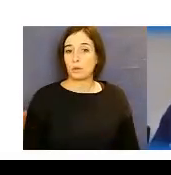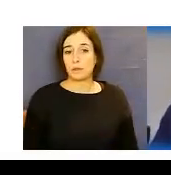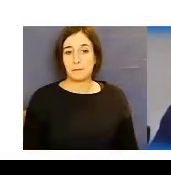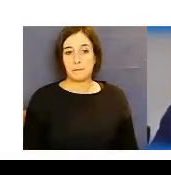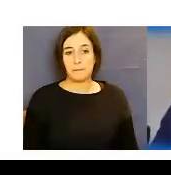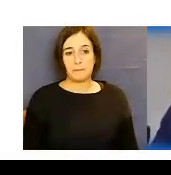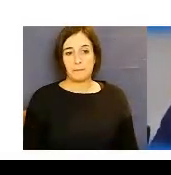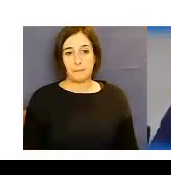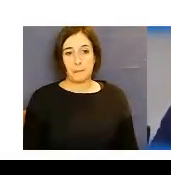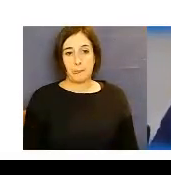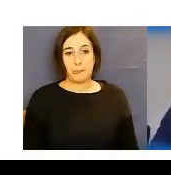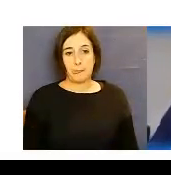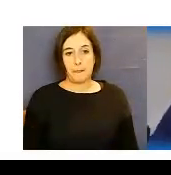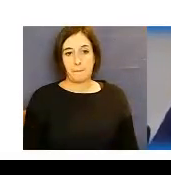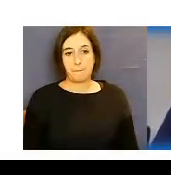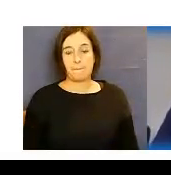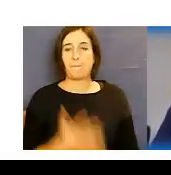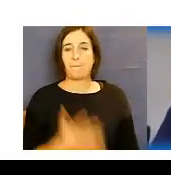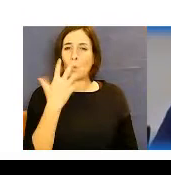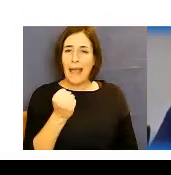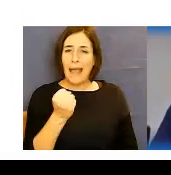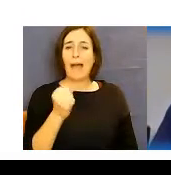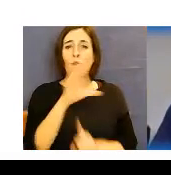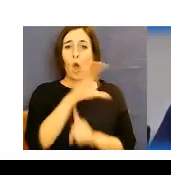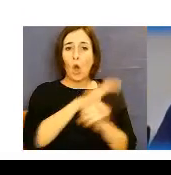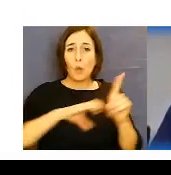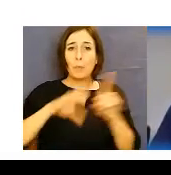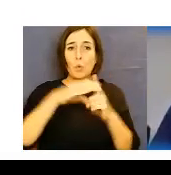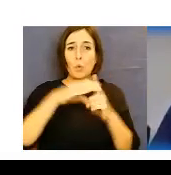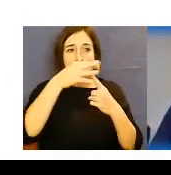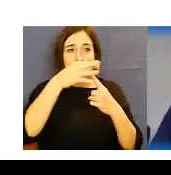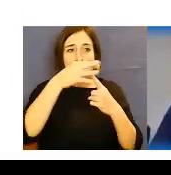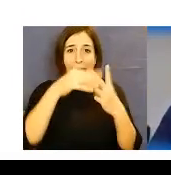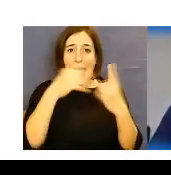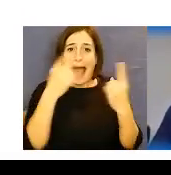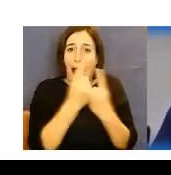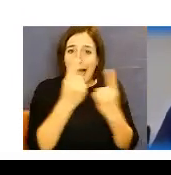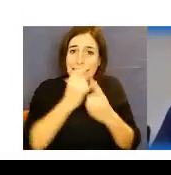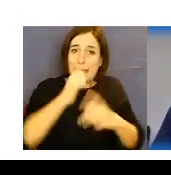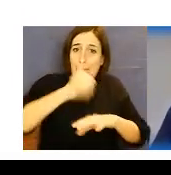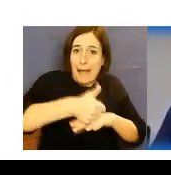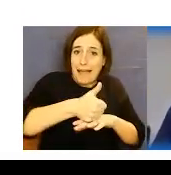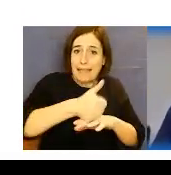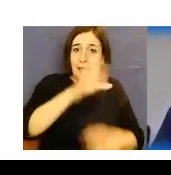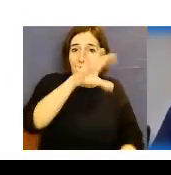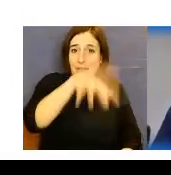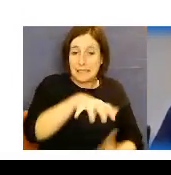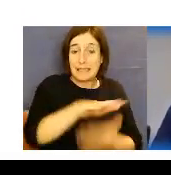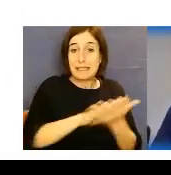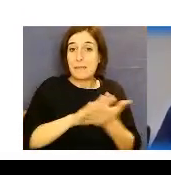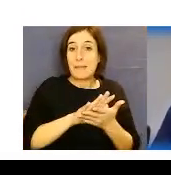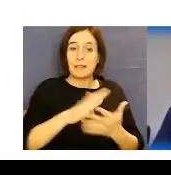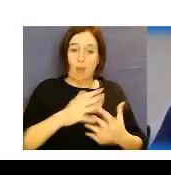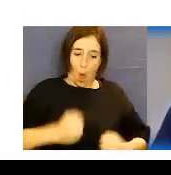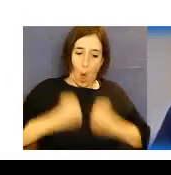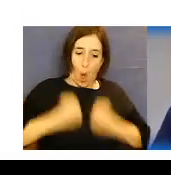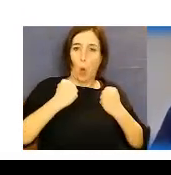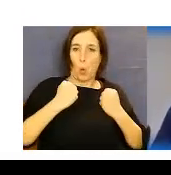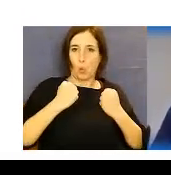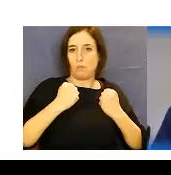facility strategy where we got our own facilities, not having to rely on others. So that's a crucial part